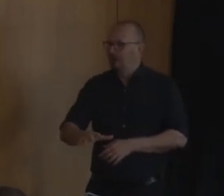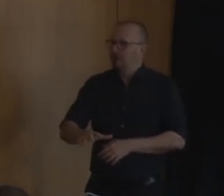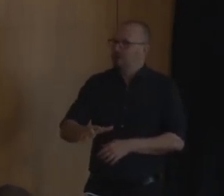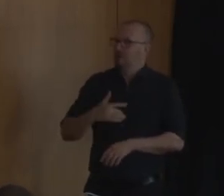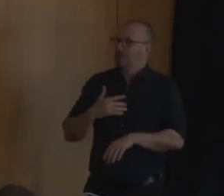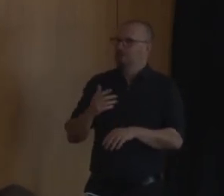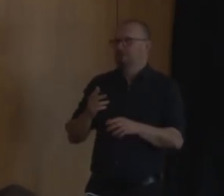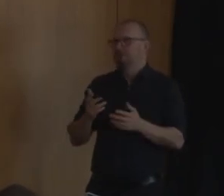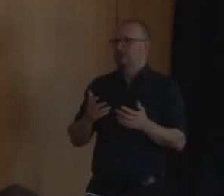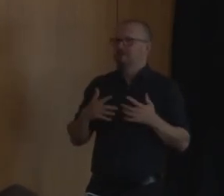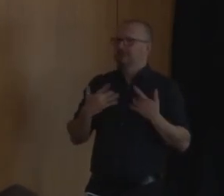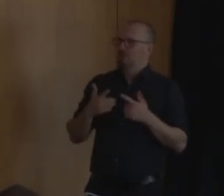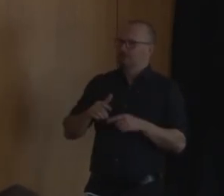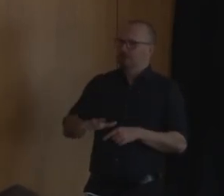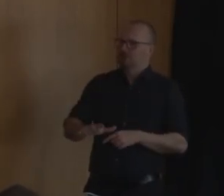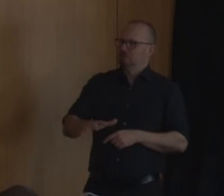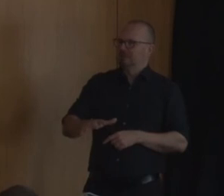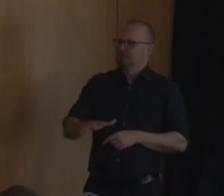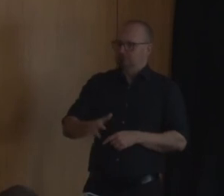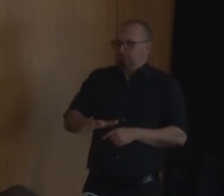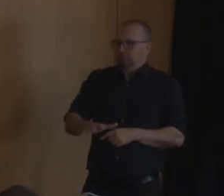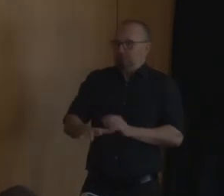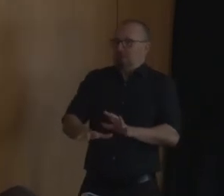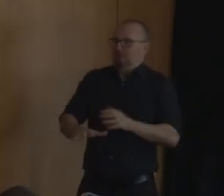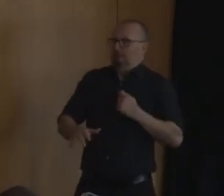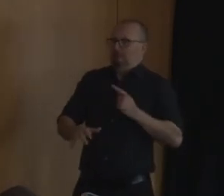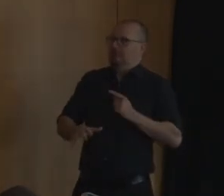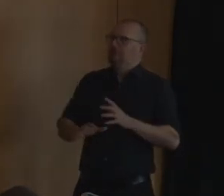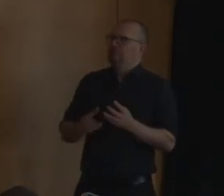It needed to be nurturing, not frantic.